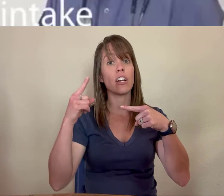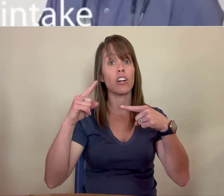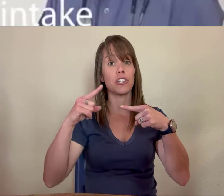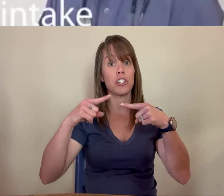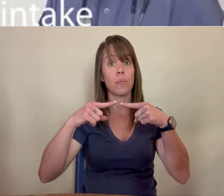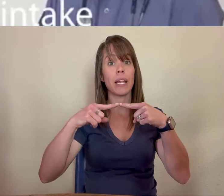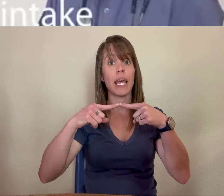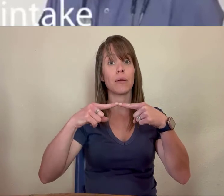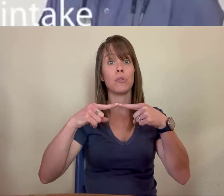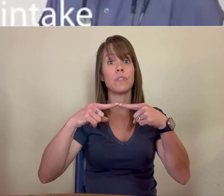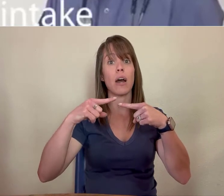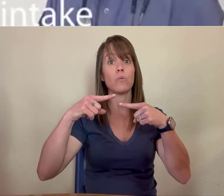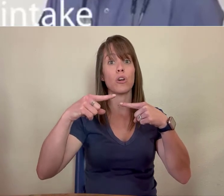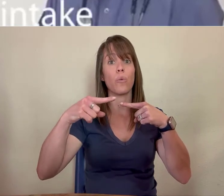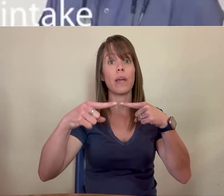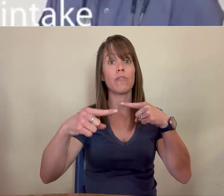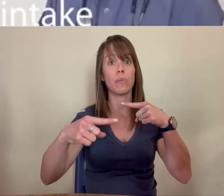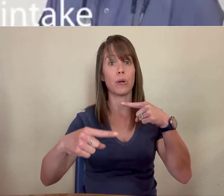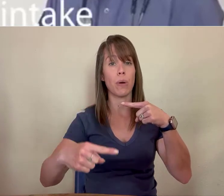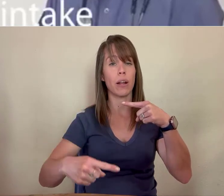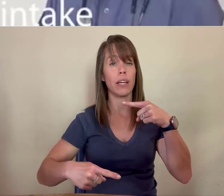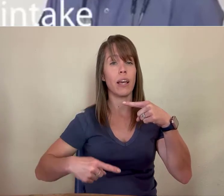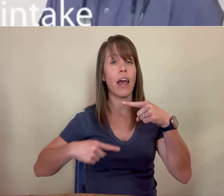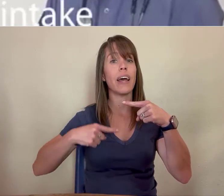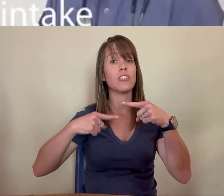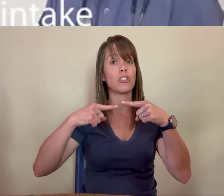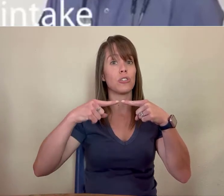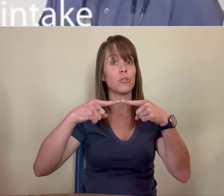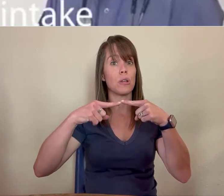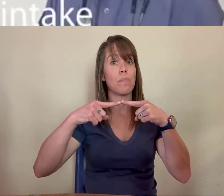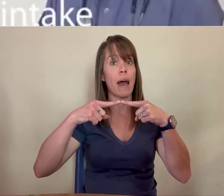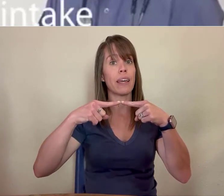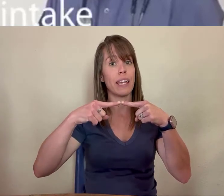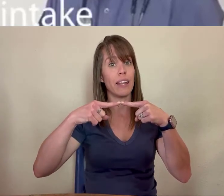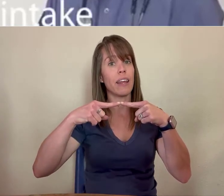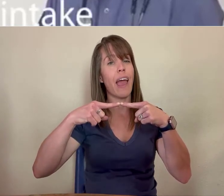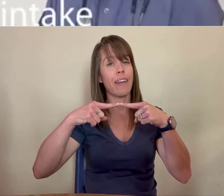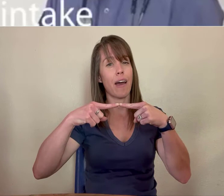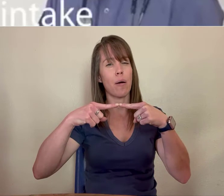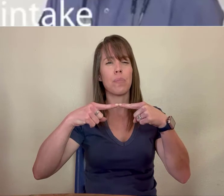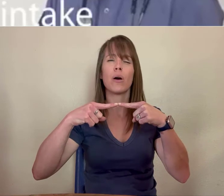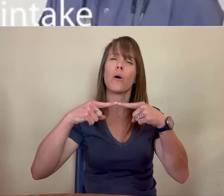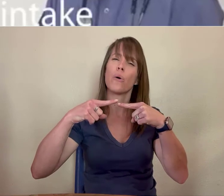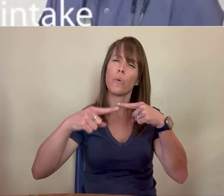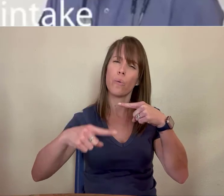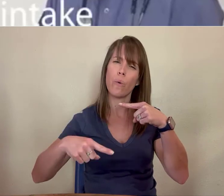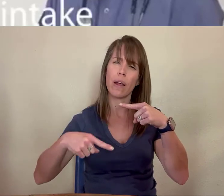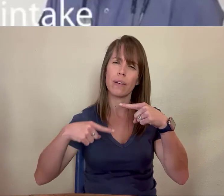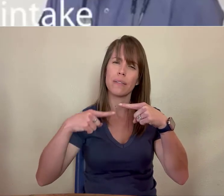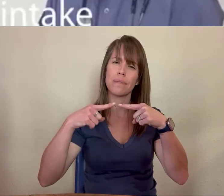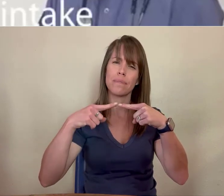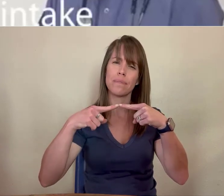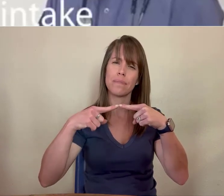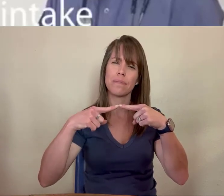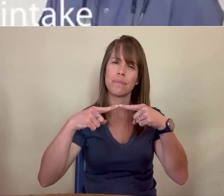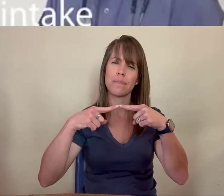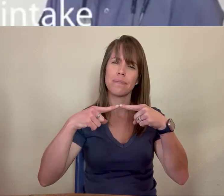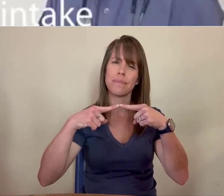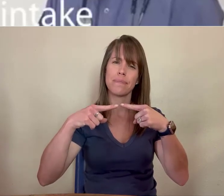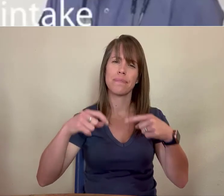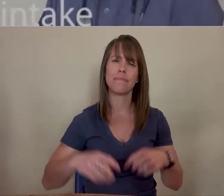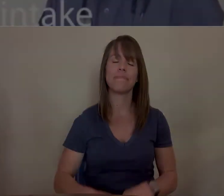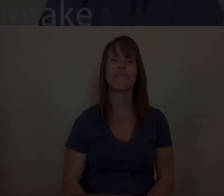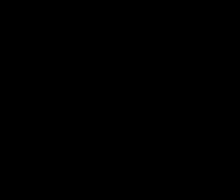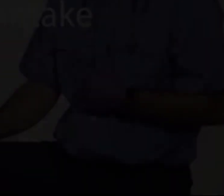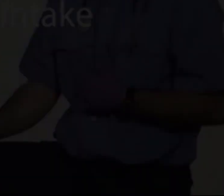index finger on your dominant hand moves out away from your body and circles back in and up. When?